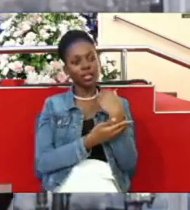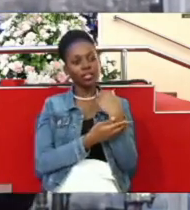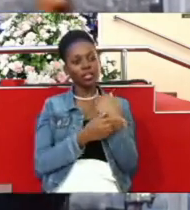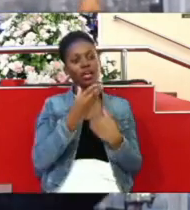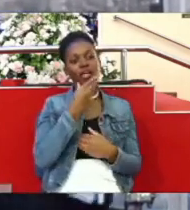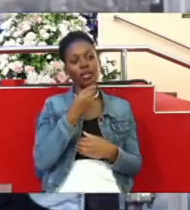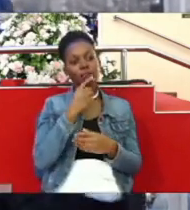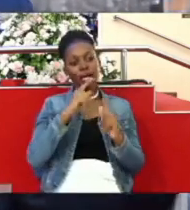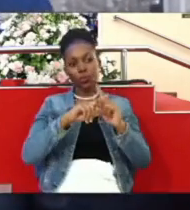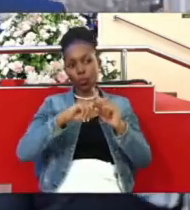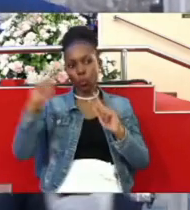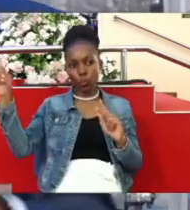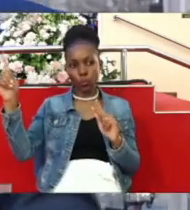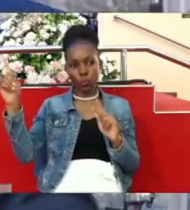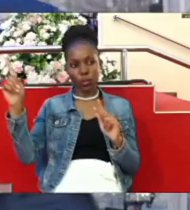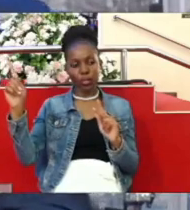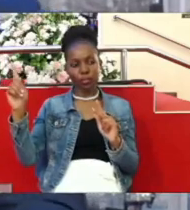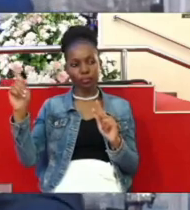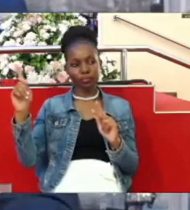Or even old men, they run away.